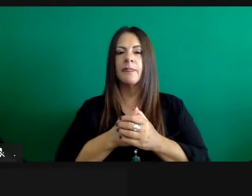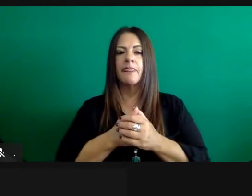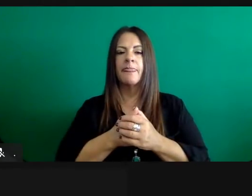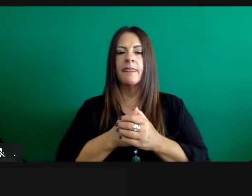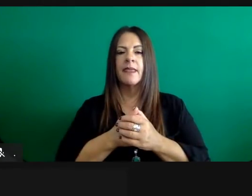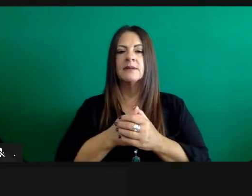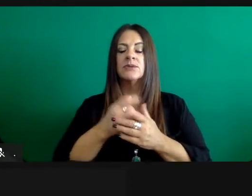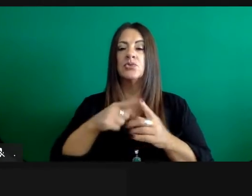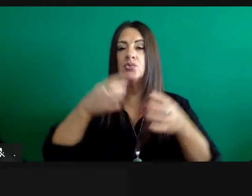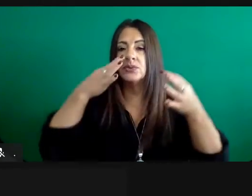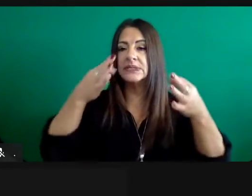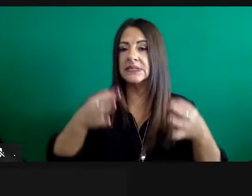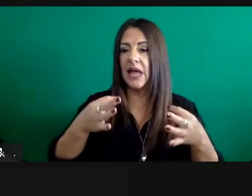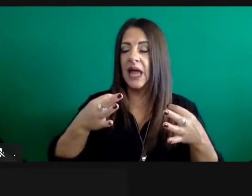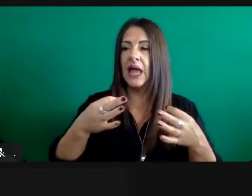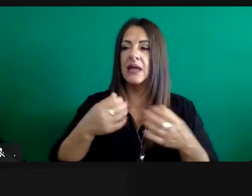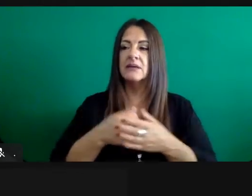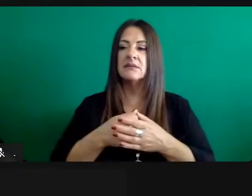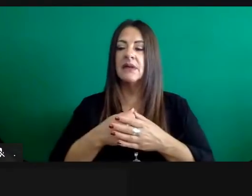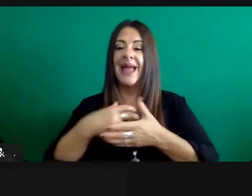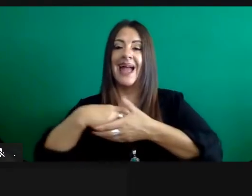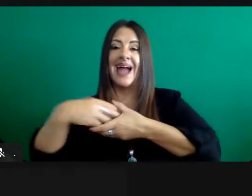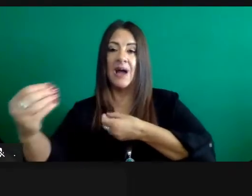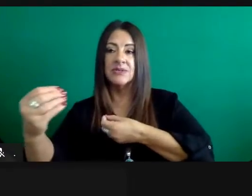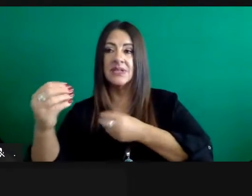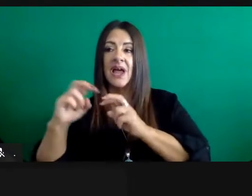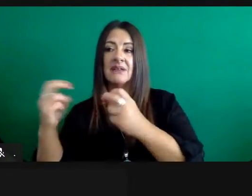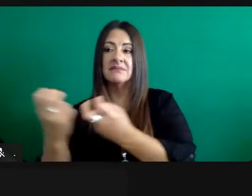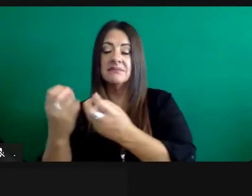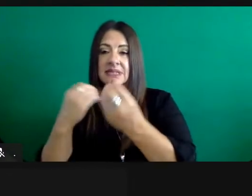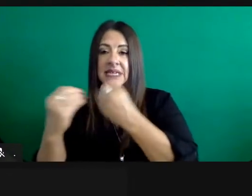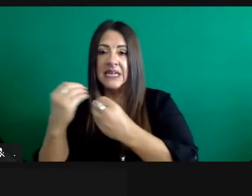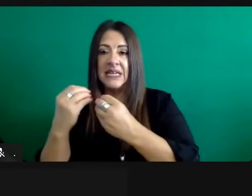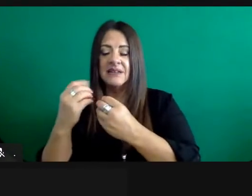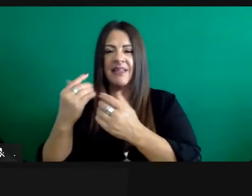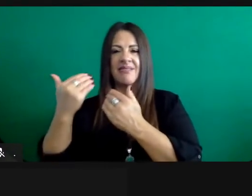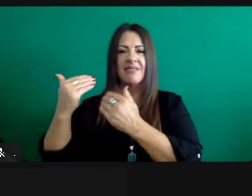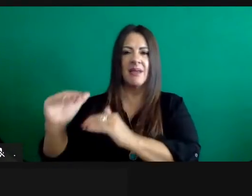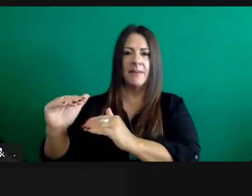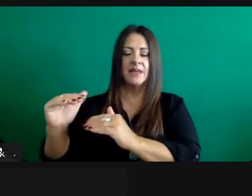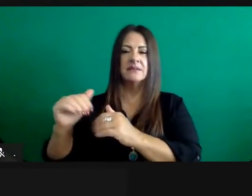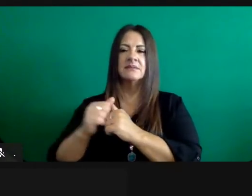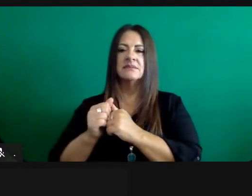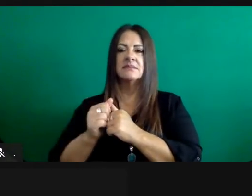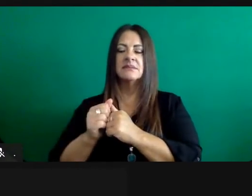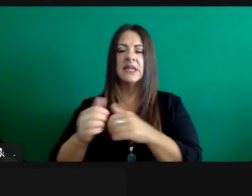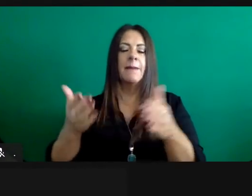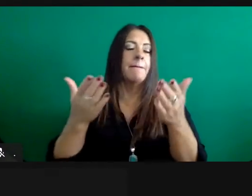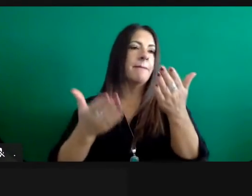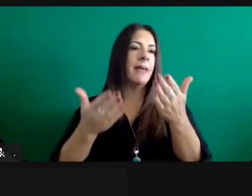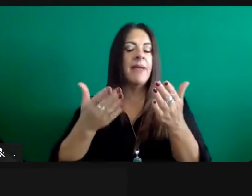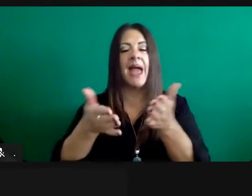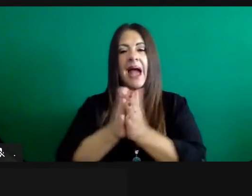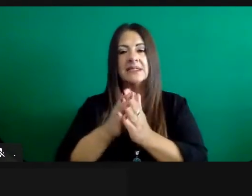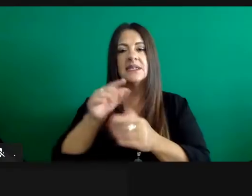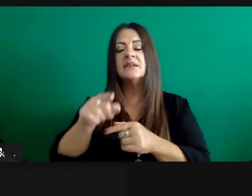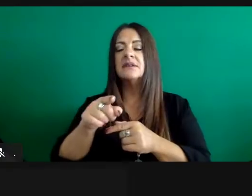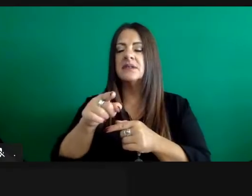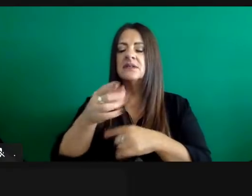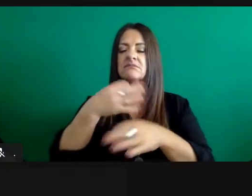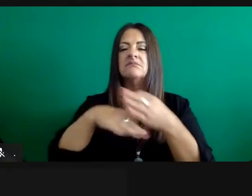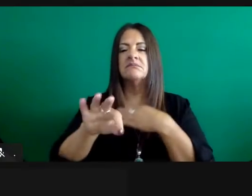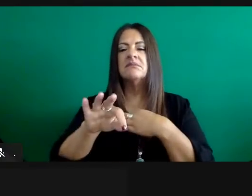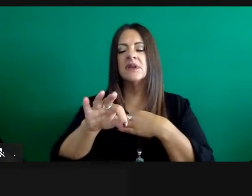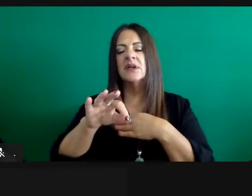other sectors, outdoor dining and limiting that, turning to restaurants to deliver and provide takeout